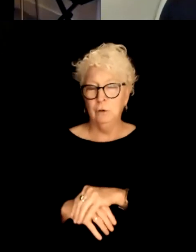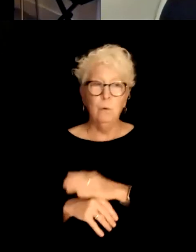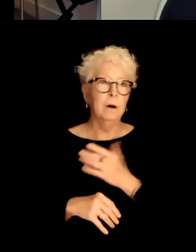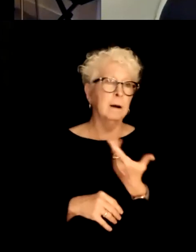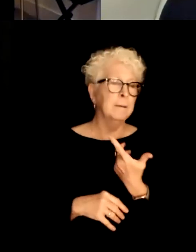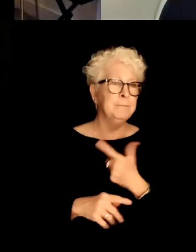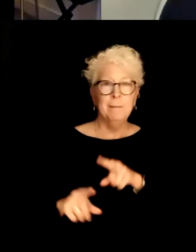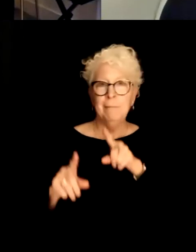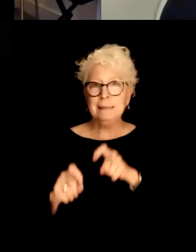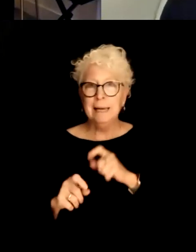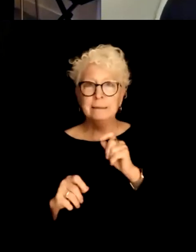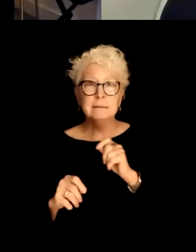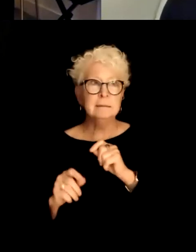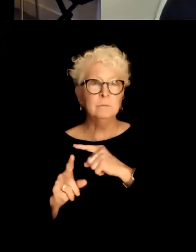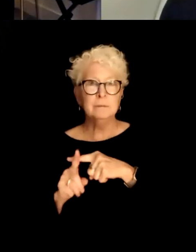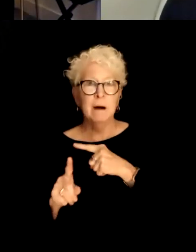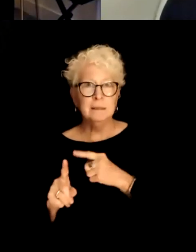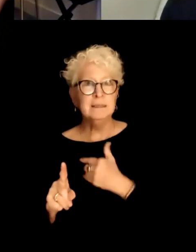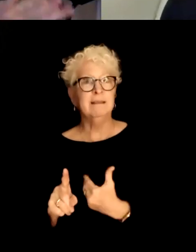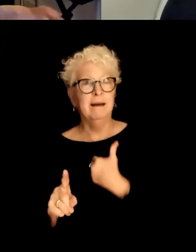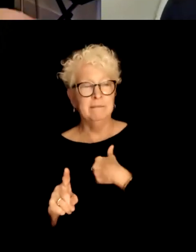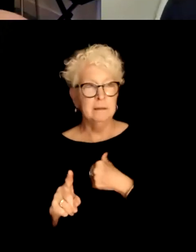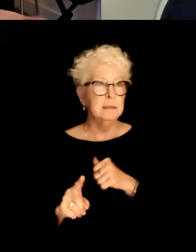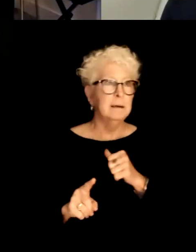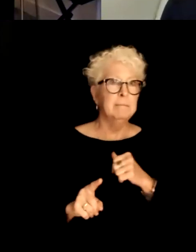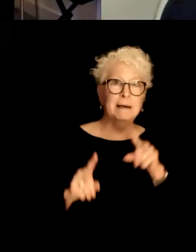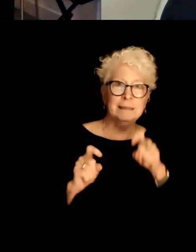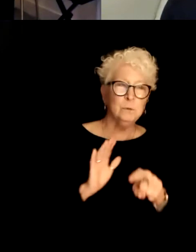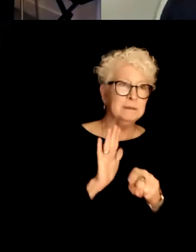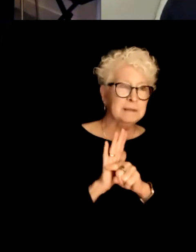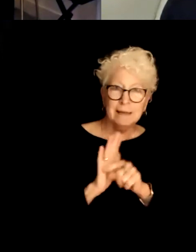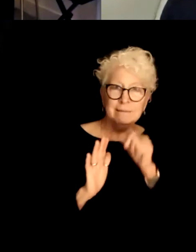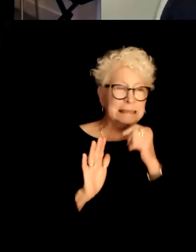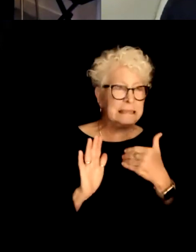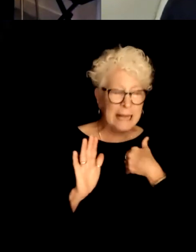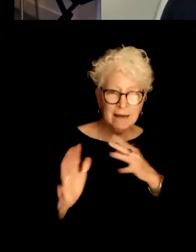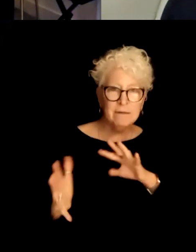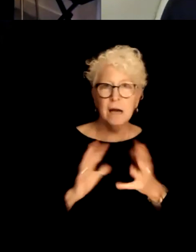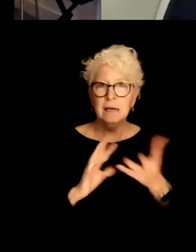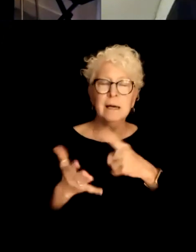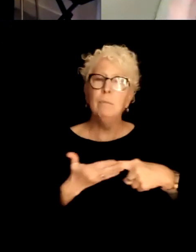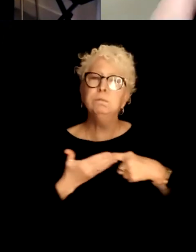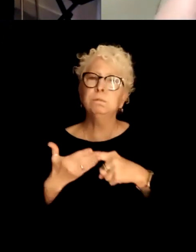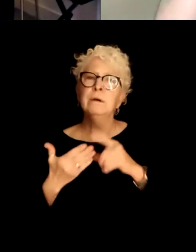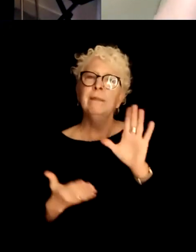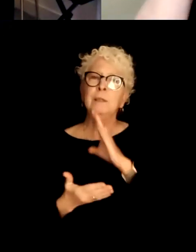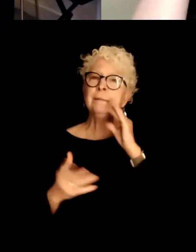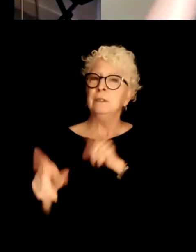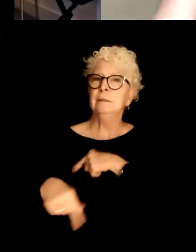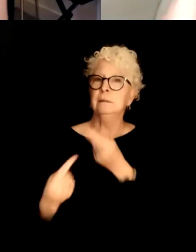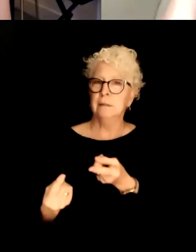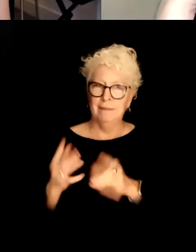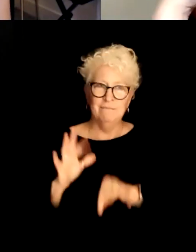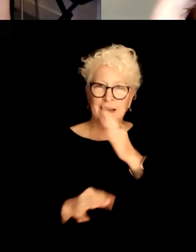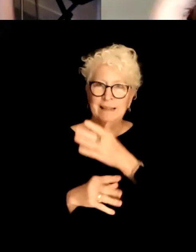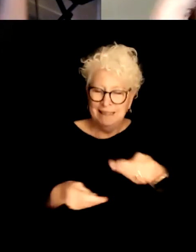What do I have access to? And what do people even know? And do they have anything that that can help me? And then on the other hand, people